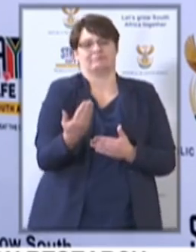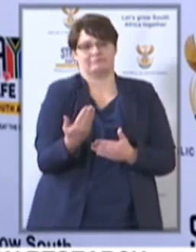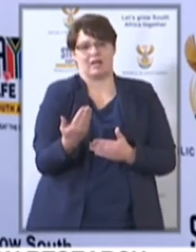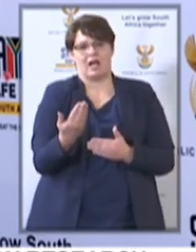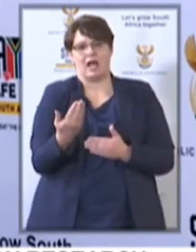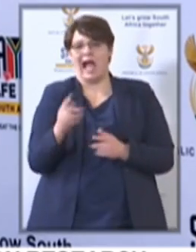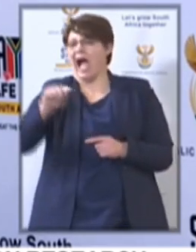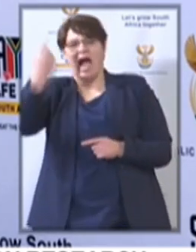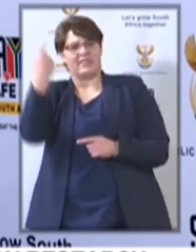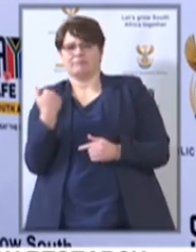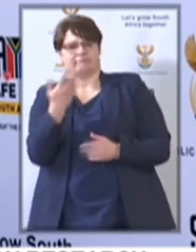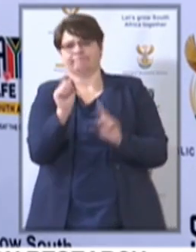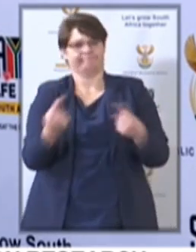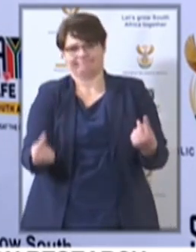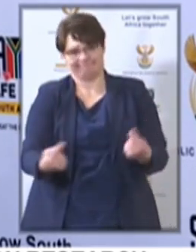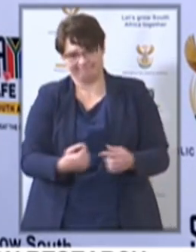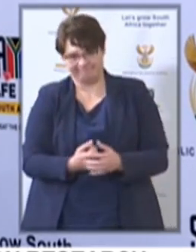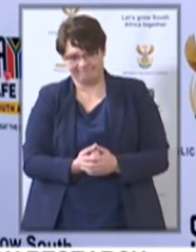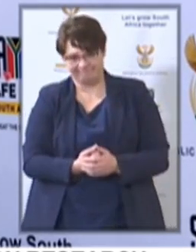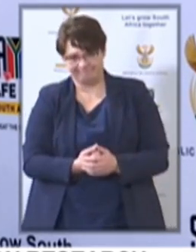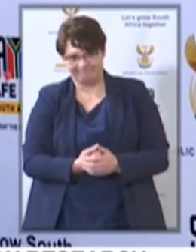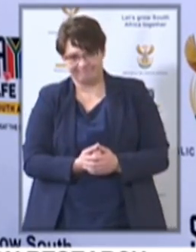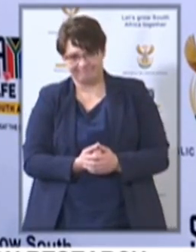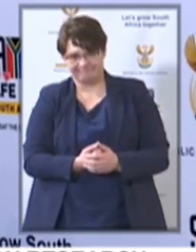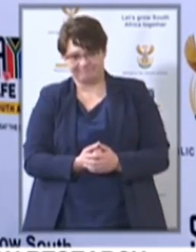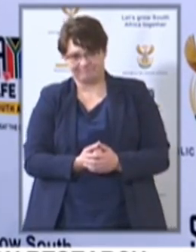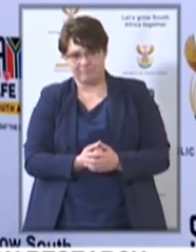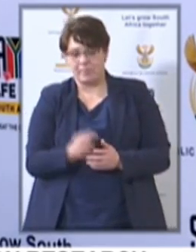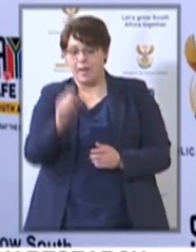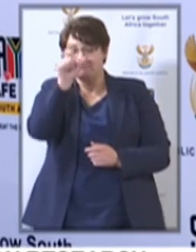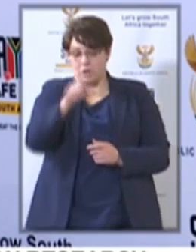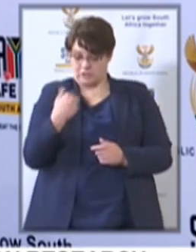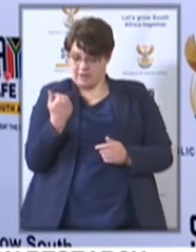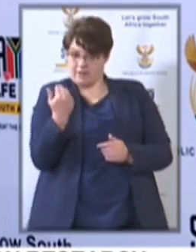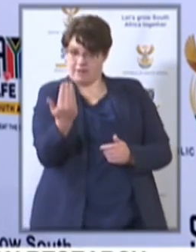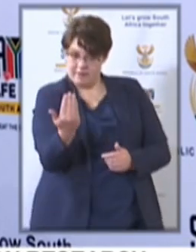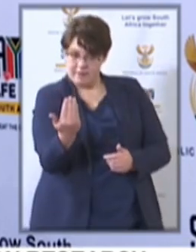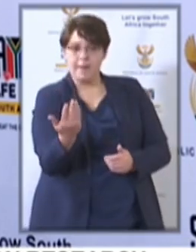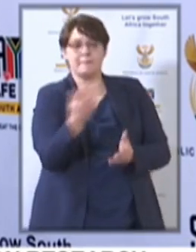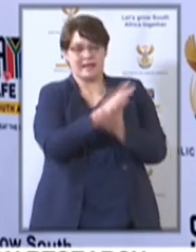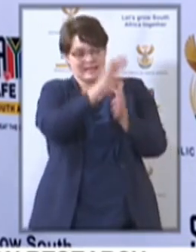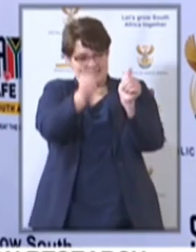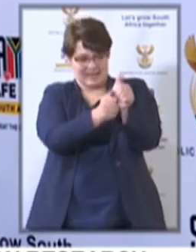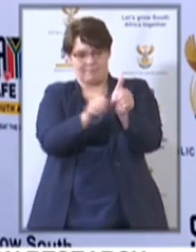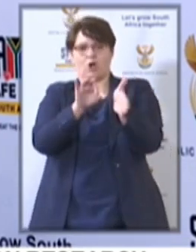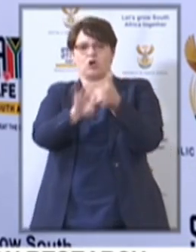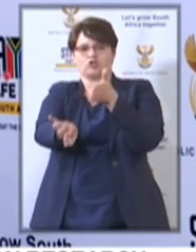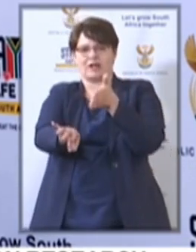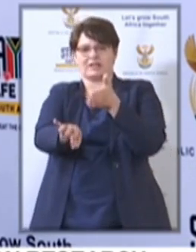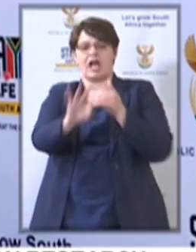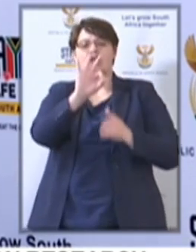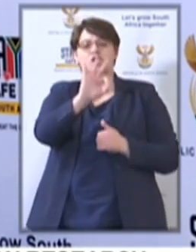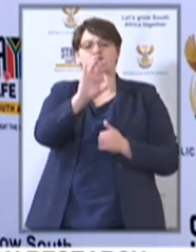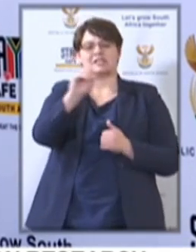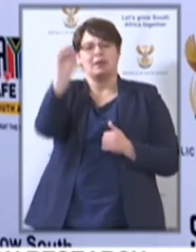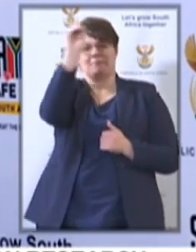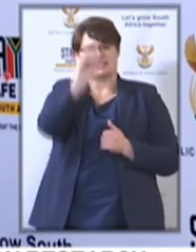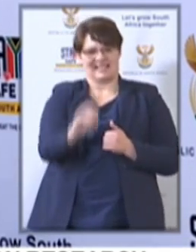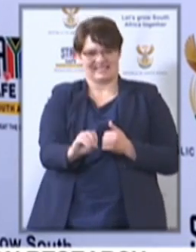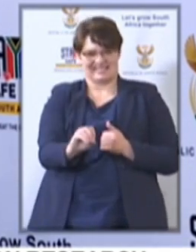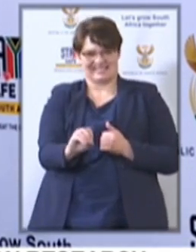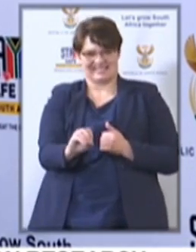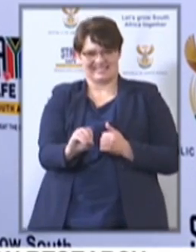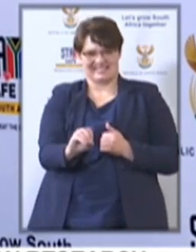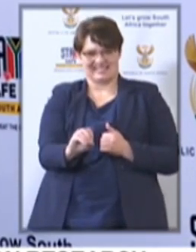for these. In addition, the bidders must subcontract at least 30% of the